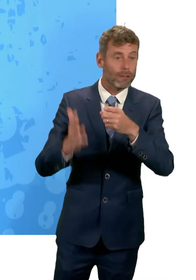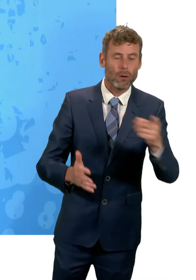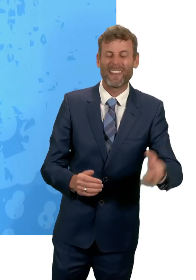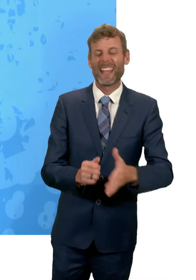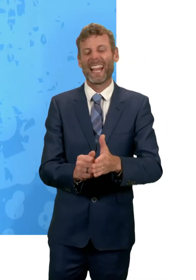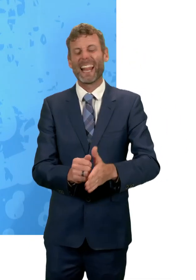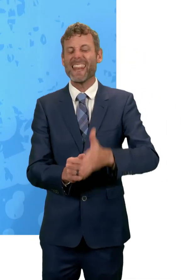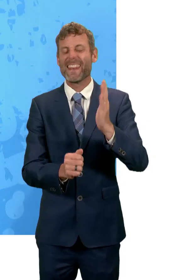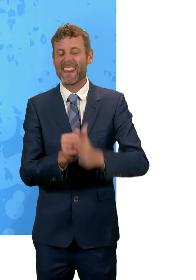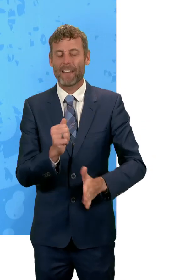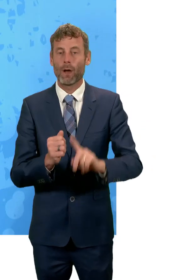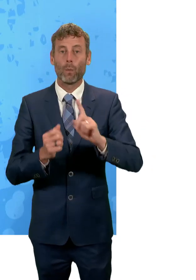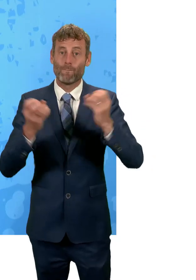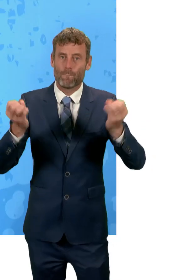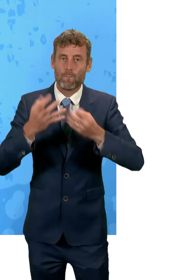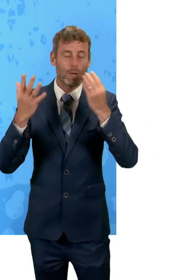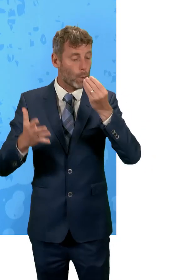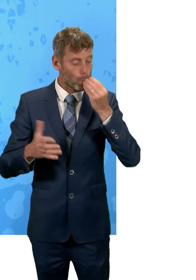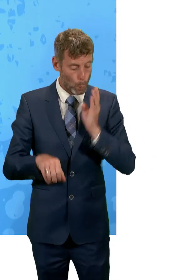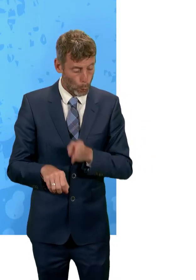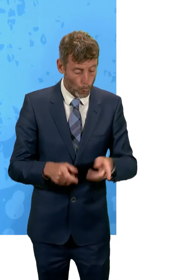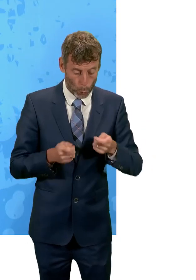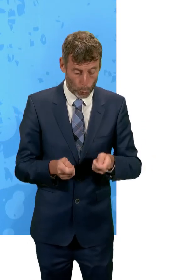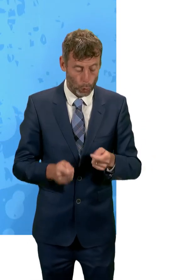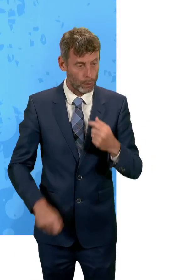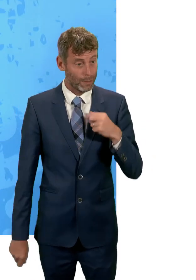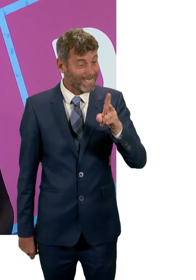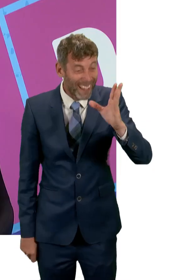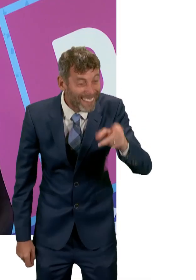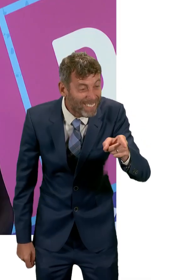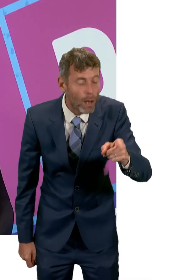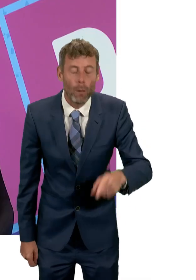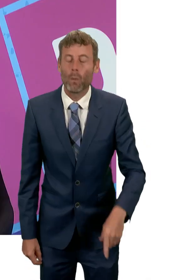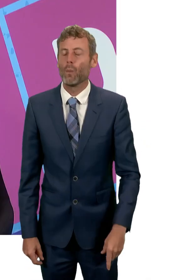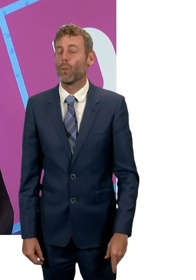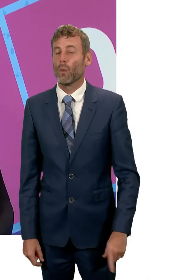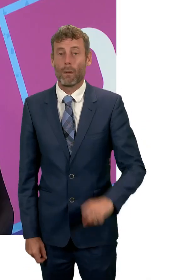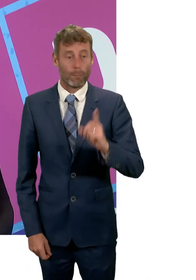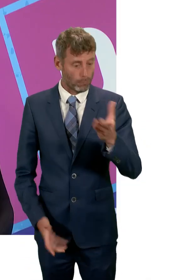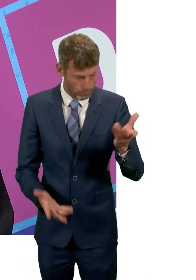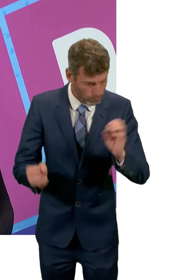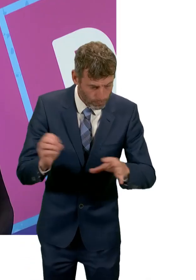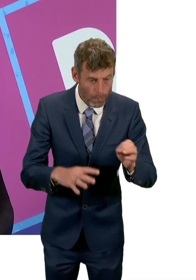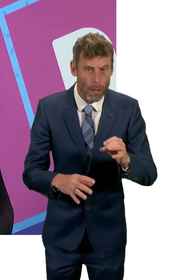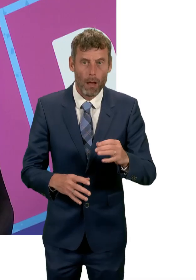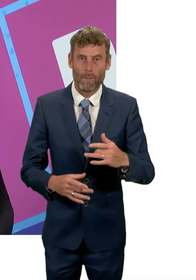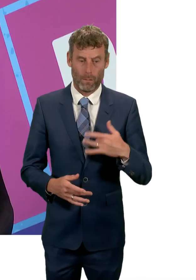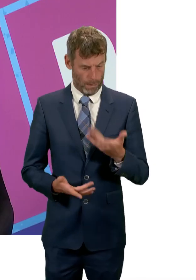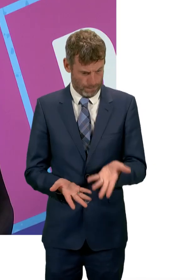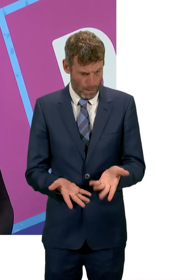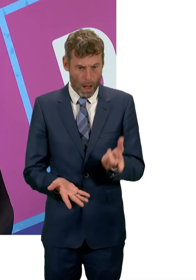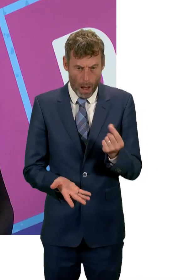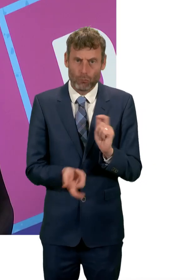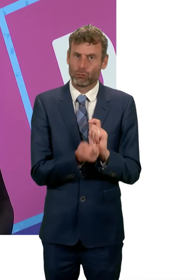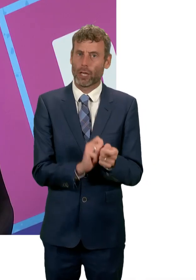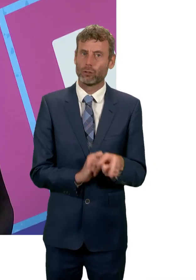food. And I think that's shocking. Okay, thank you. Righty. Now we can come back to other questions that I have in